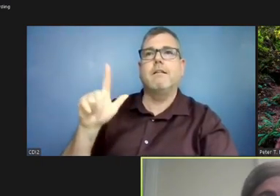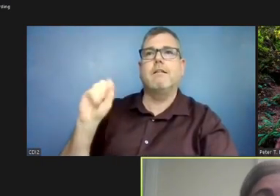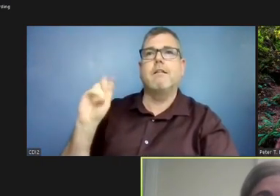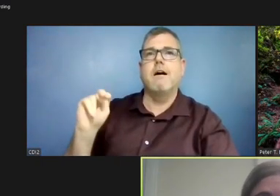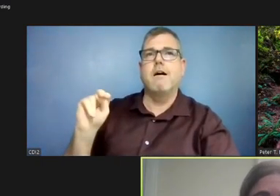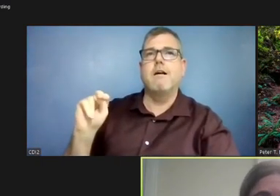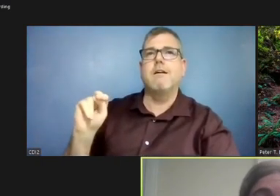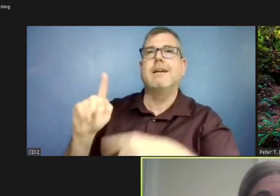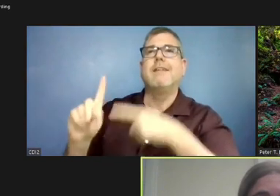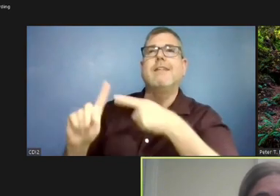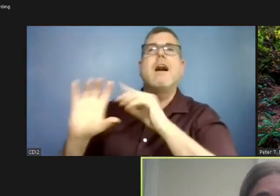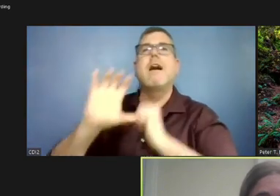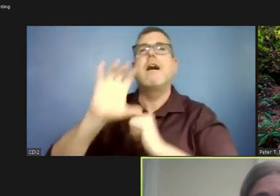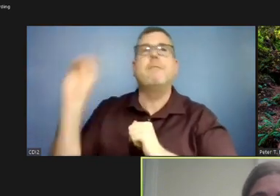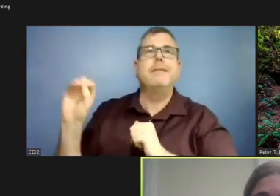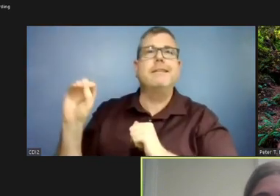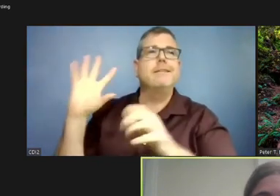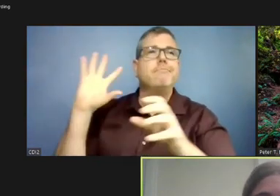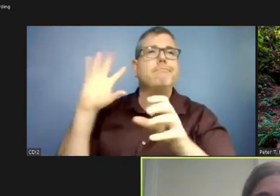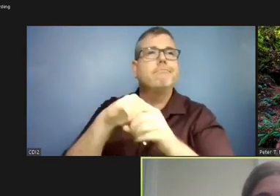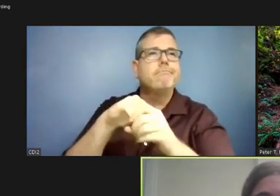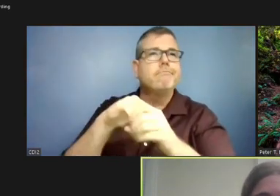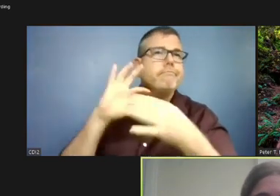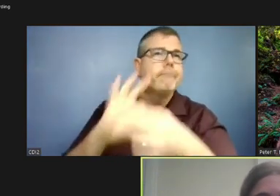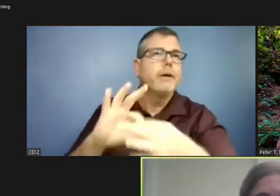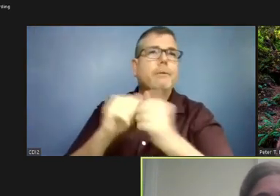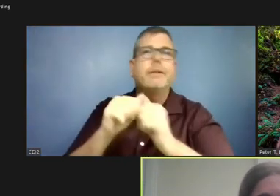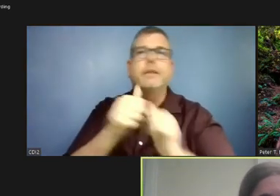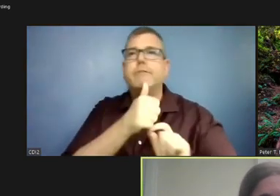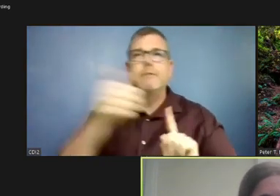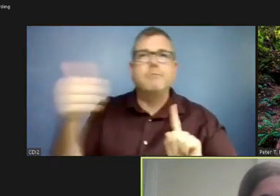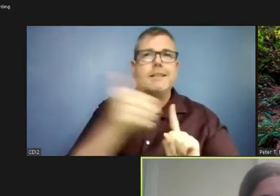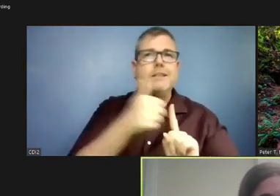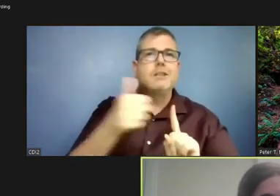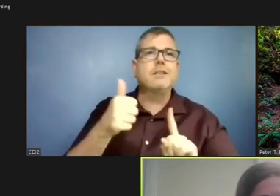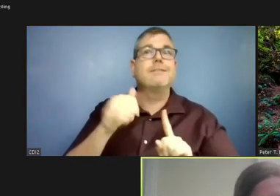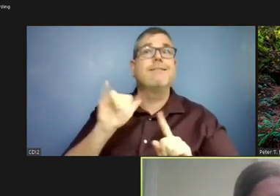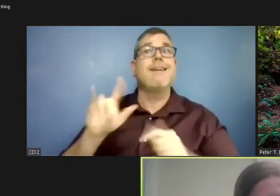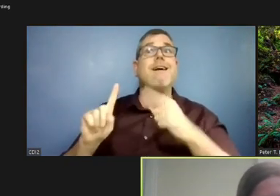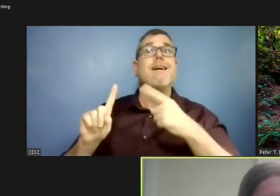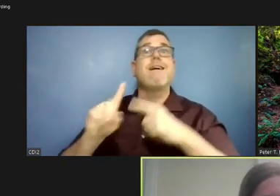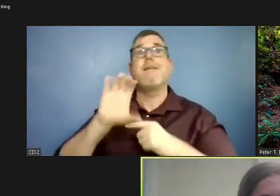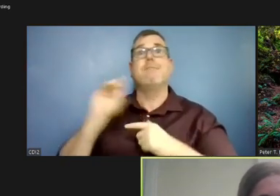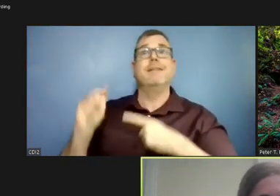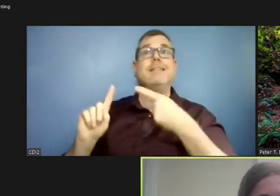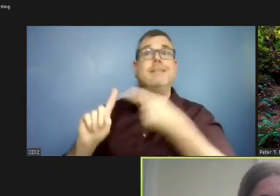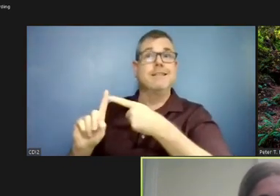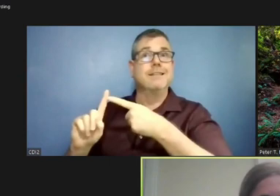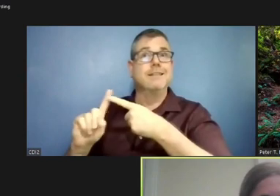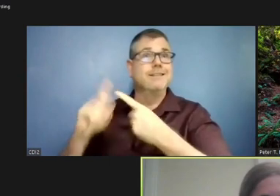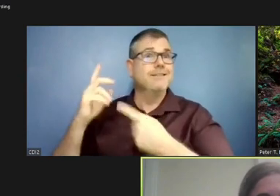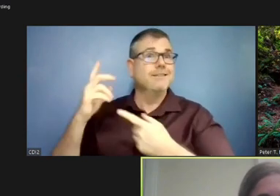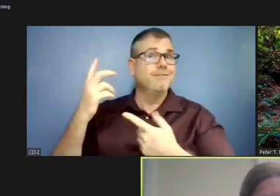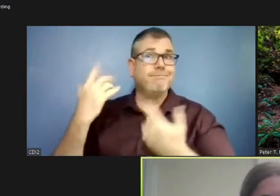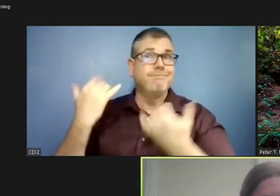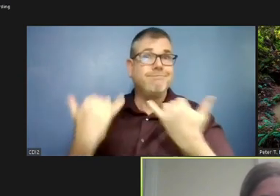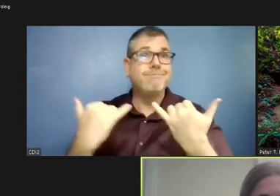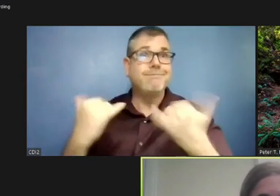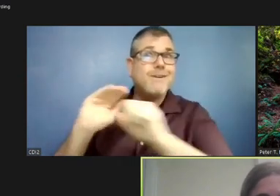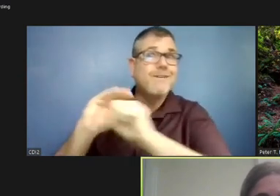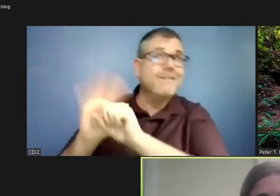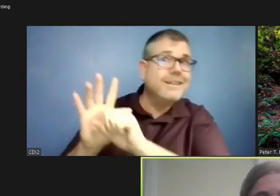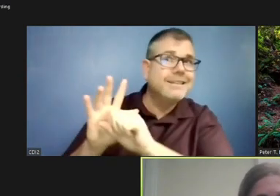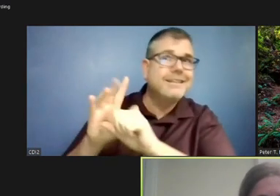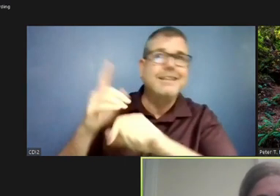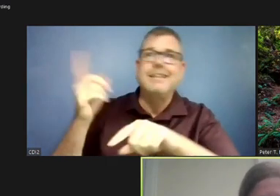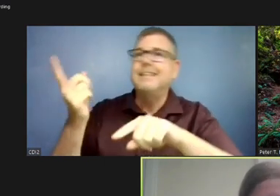have limited capacity because of COVID-19. We can't pack everyone on a bus like we used to. So there's a smaller capacity. So we're